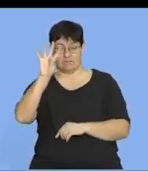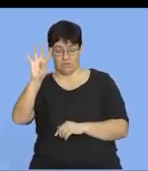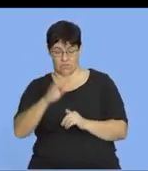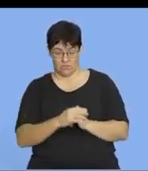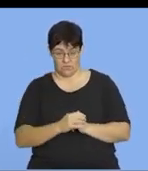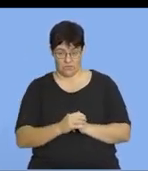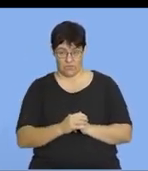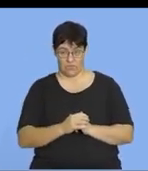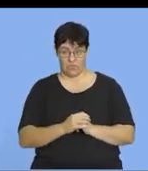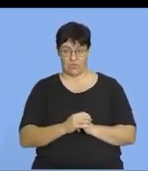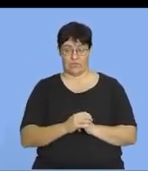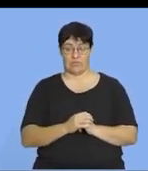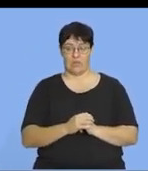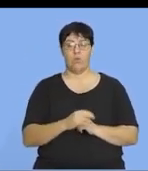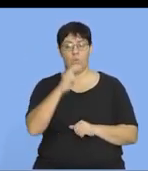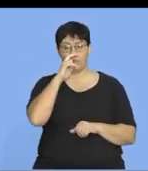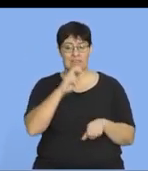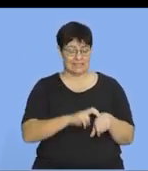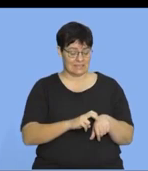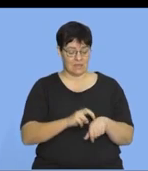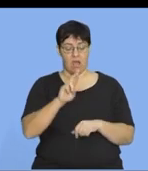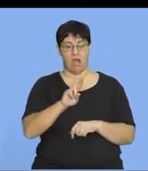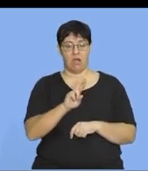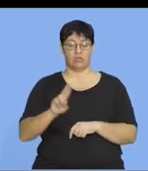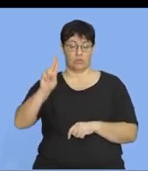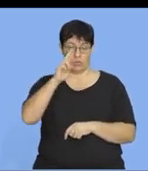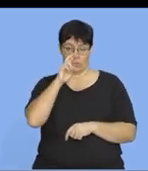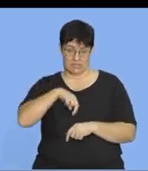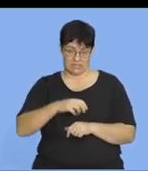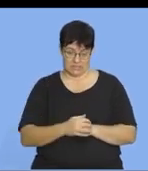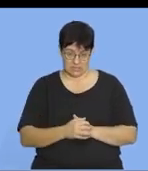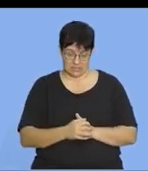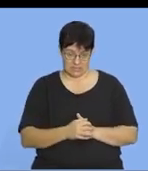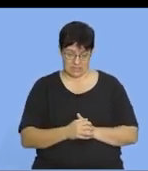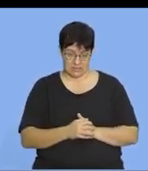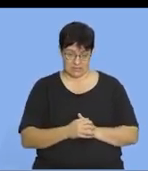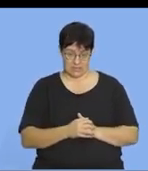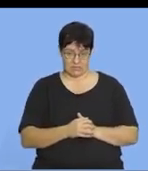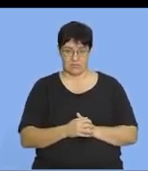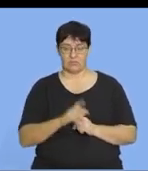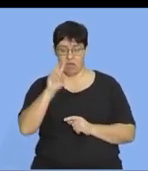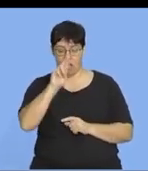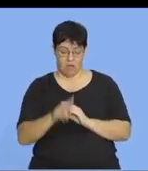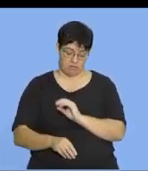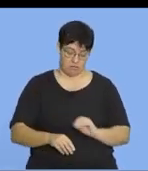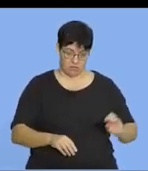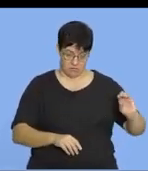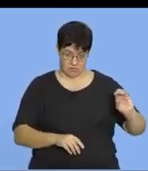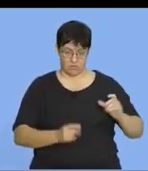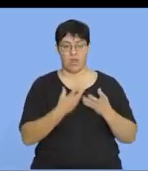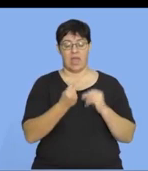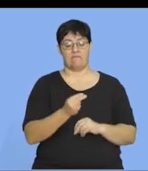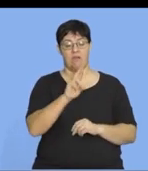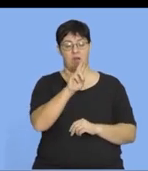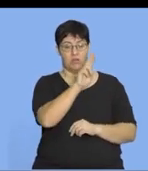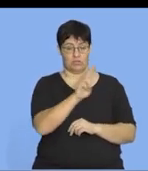24, and we need R squared. I'm going to take the R to the one side, so we've